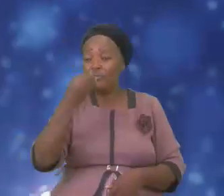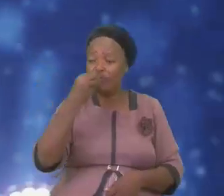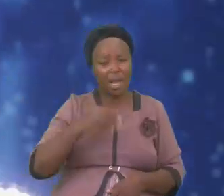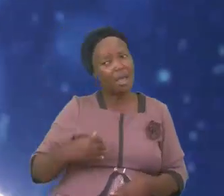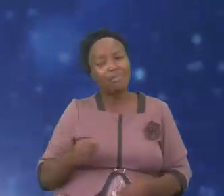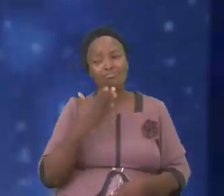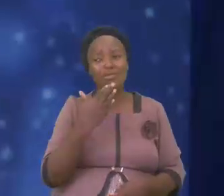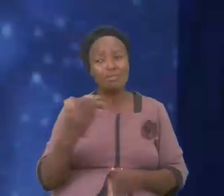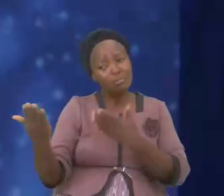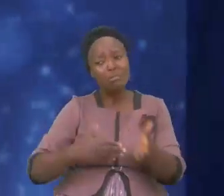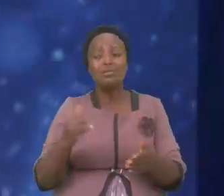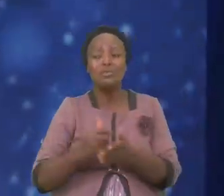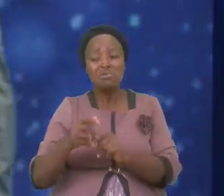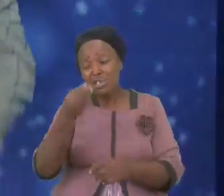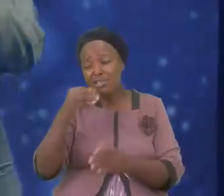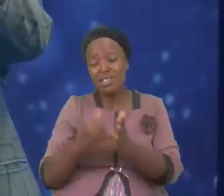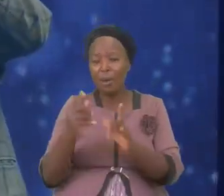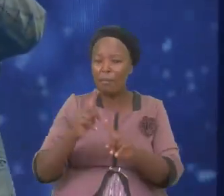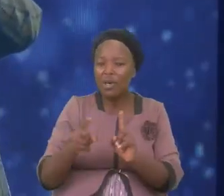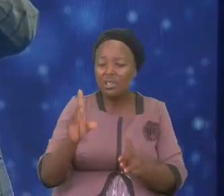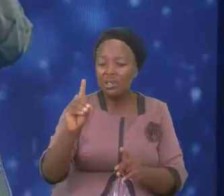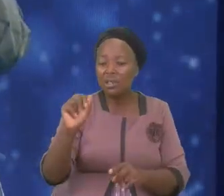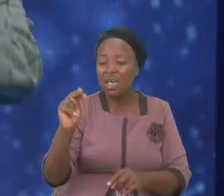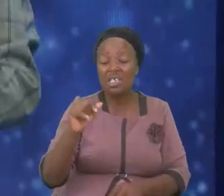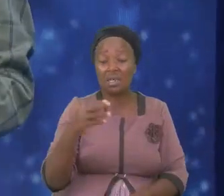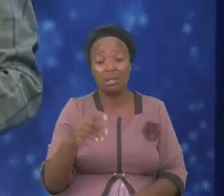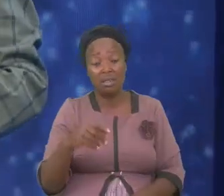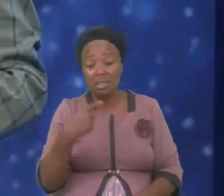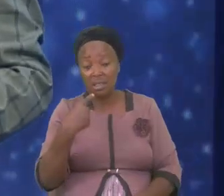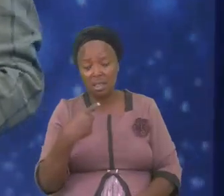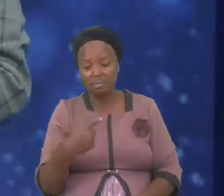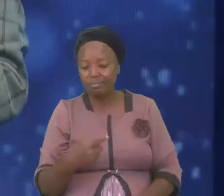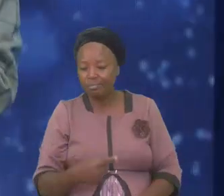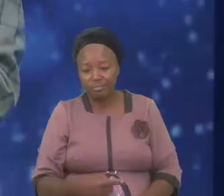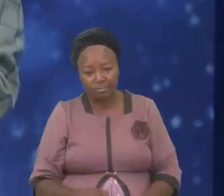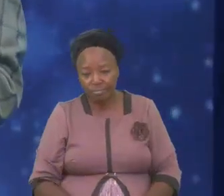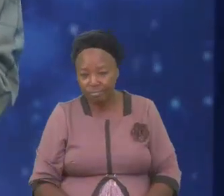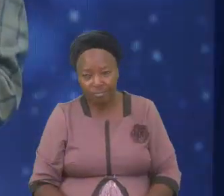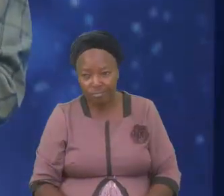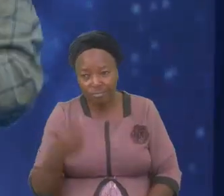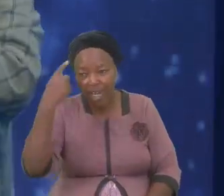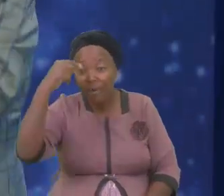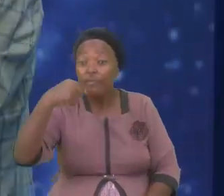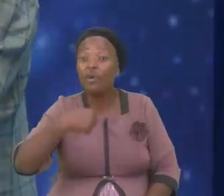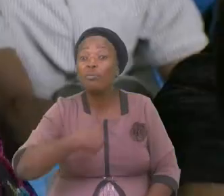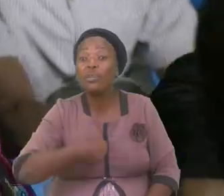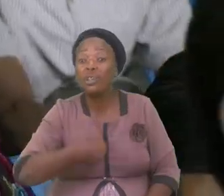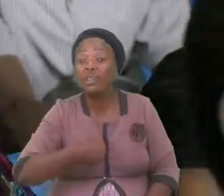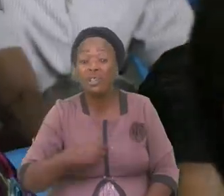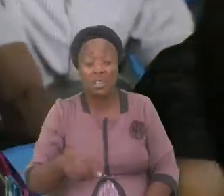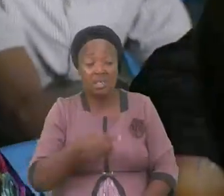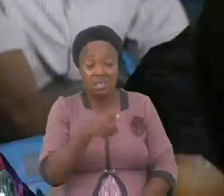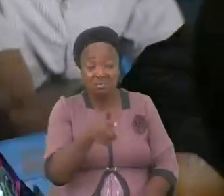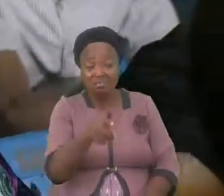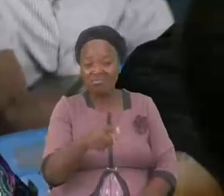dainties. They're not delicacies. They are defilement. You know, the world has a kind